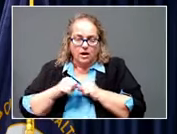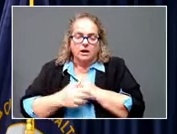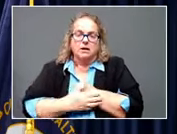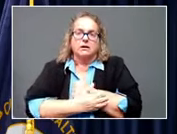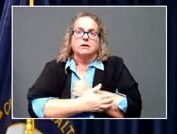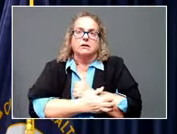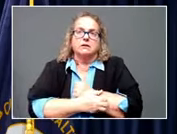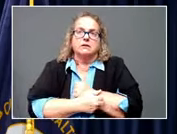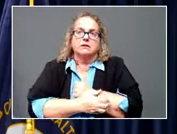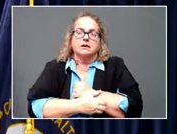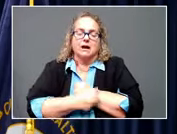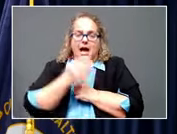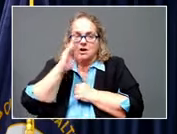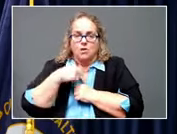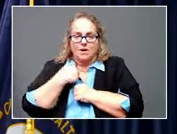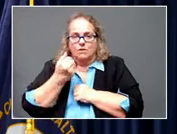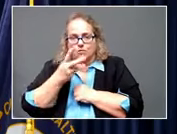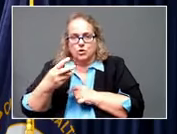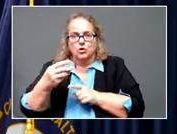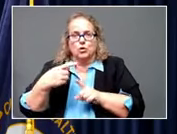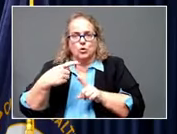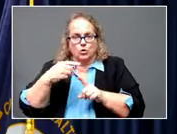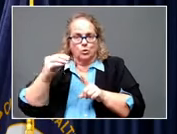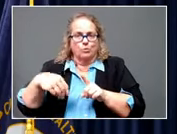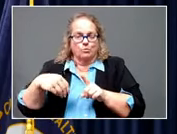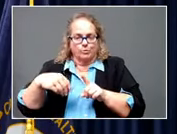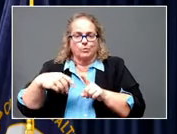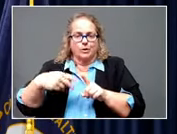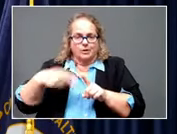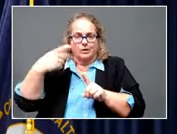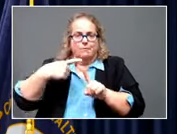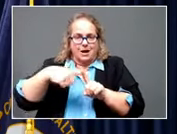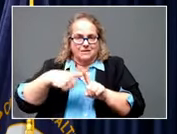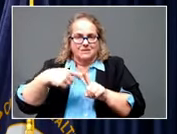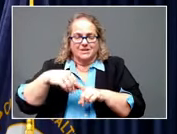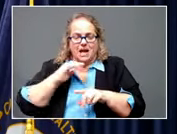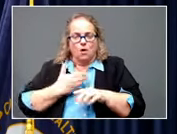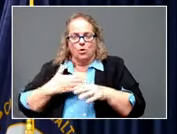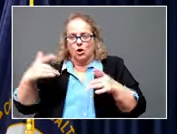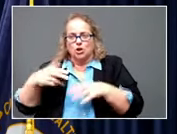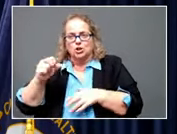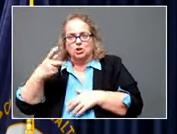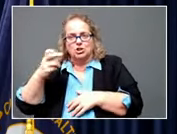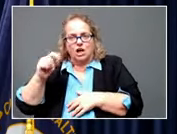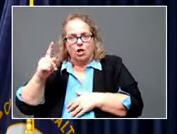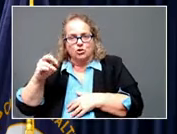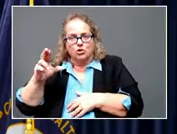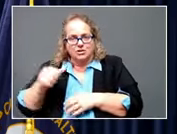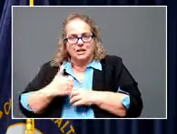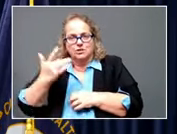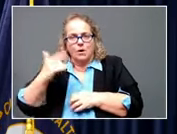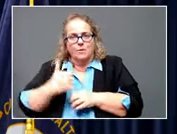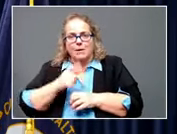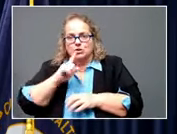positives in our congregate settings, and that's why we've made sure to get them into their own rooms.